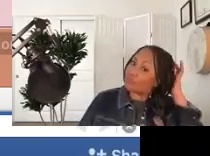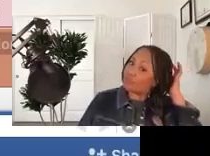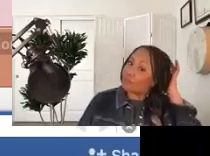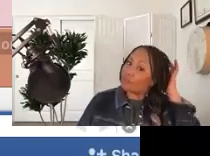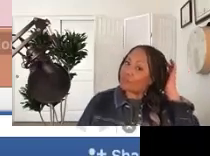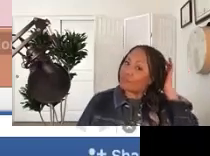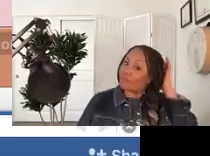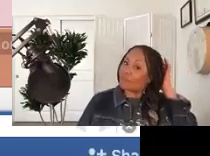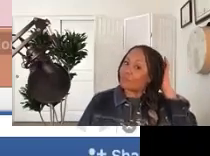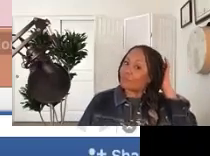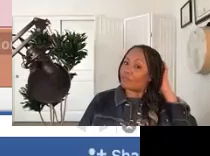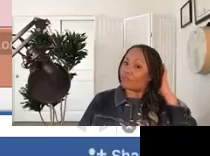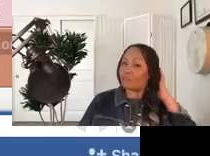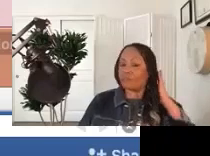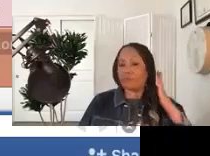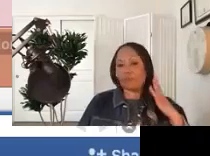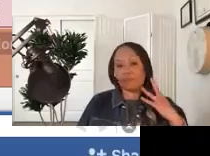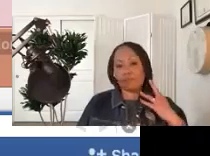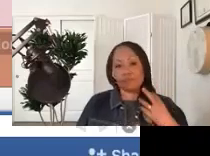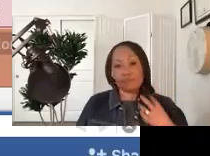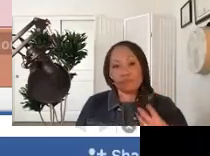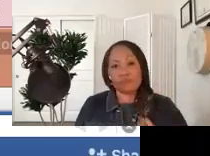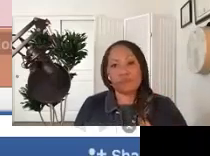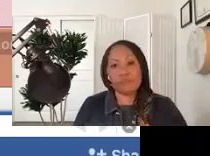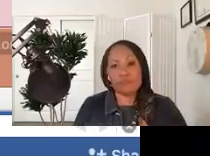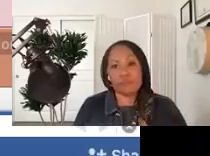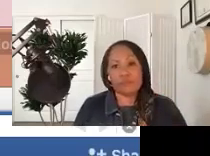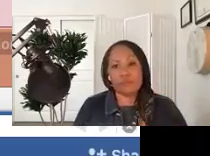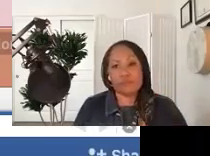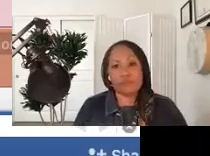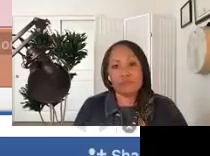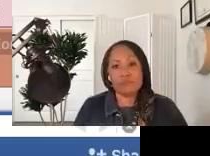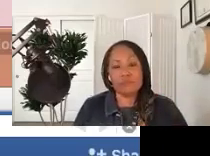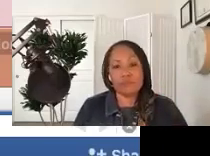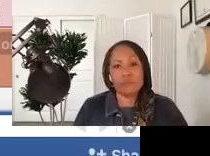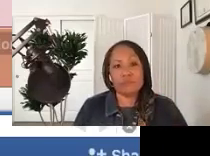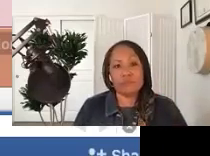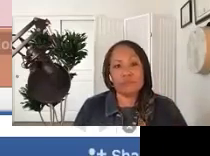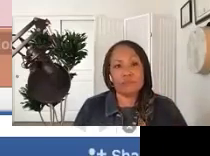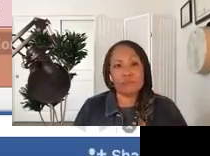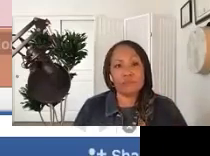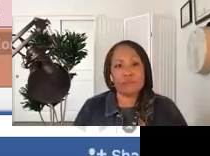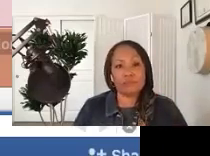the genre where you might have more pictures,